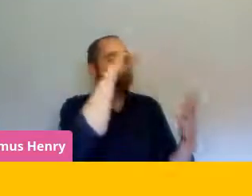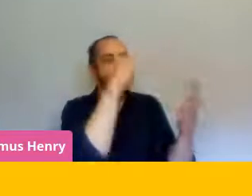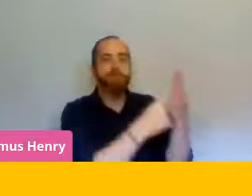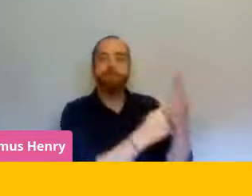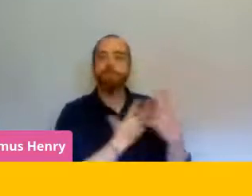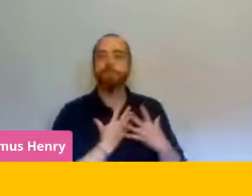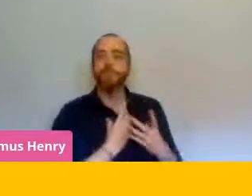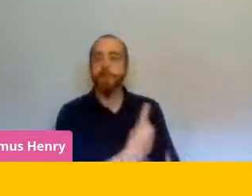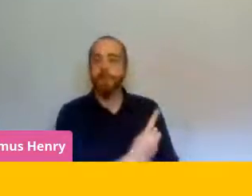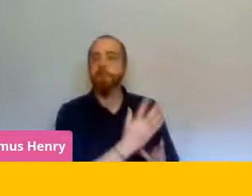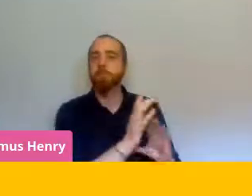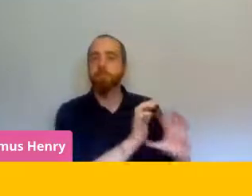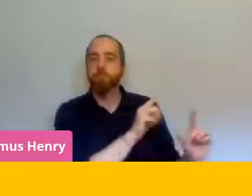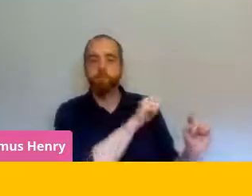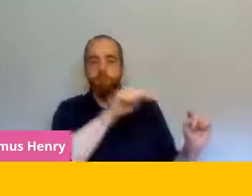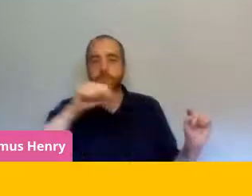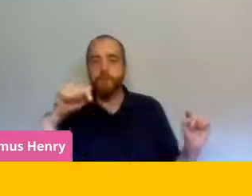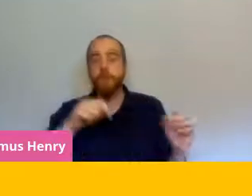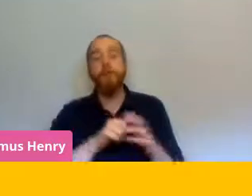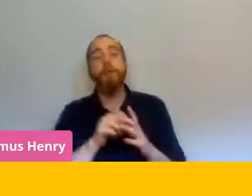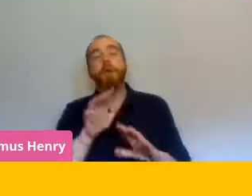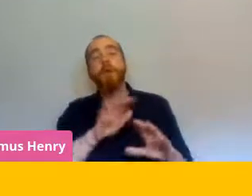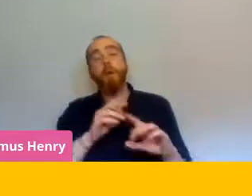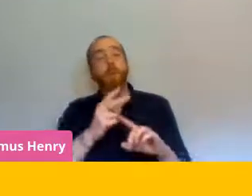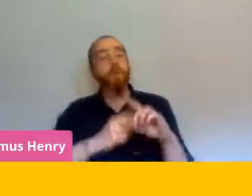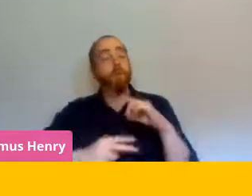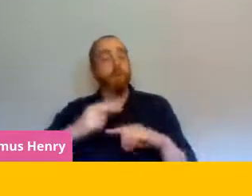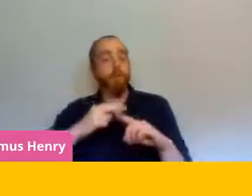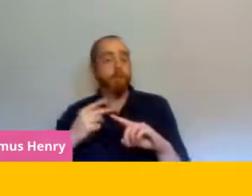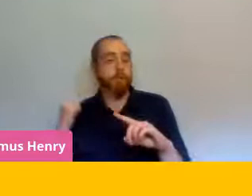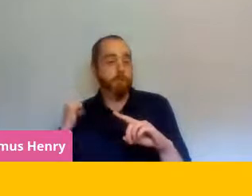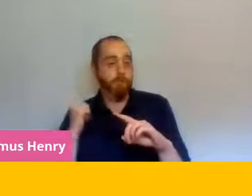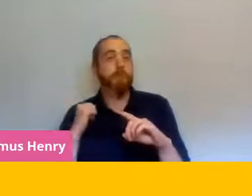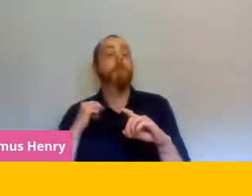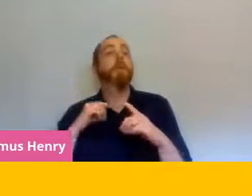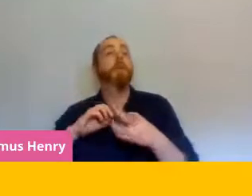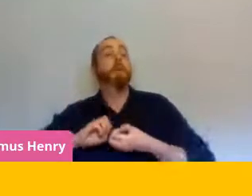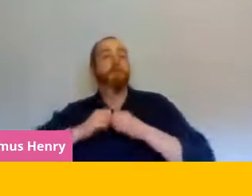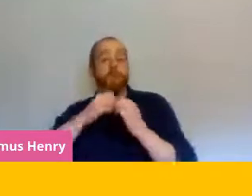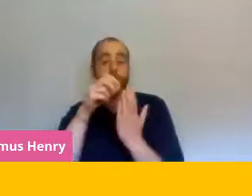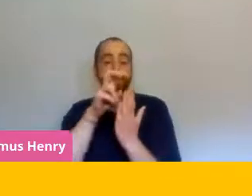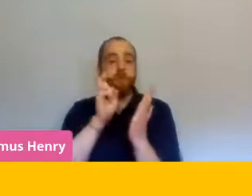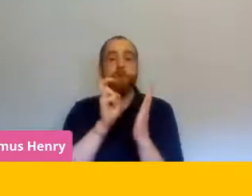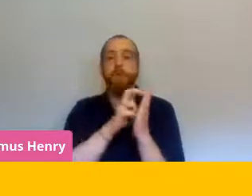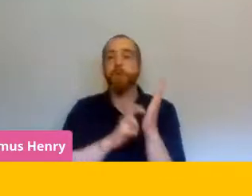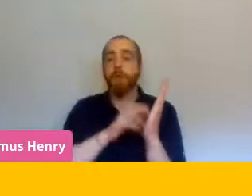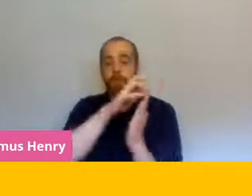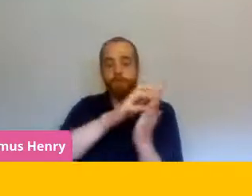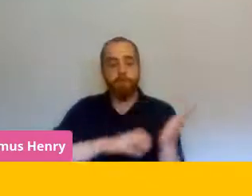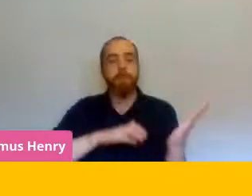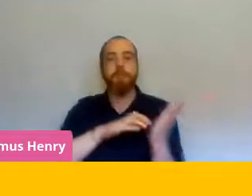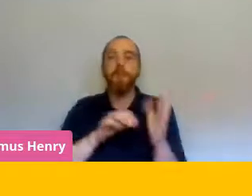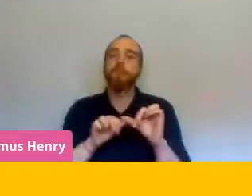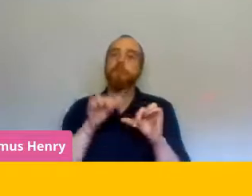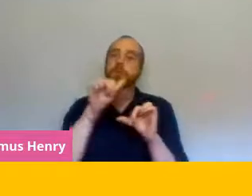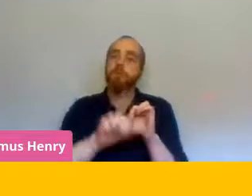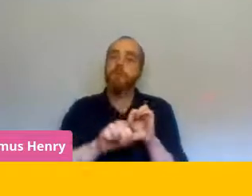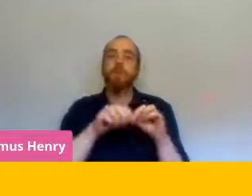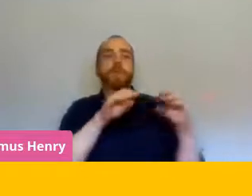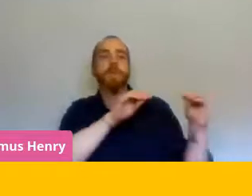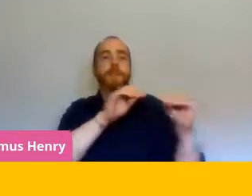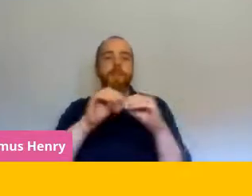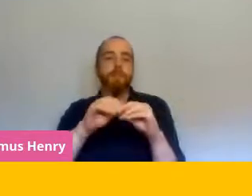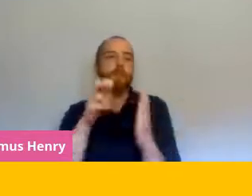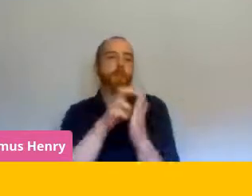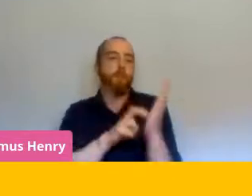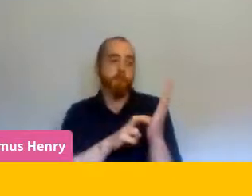2 years ago at Sheffield, we negotiated for the creation of a graduate teaching contract, which moved us off casual worker agreements and